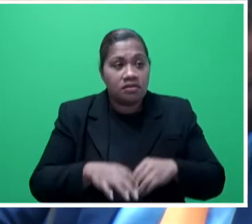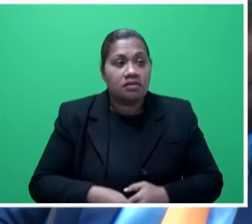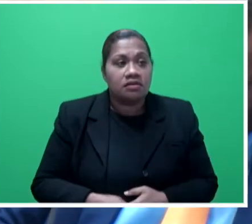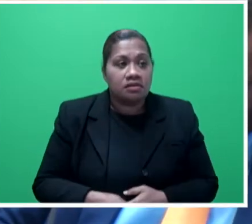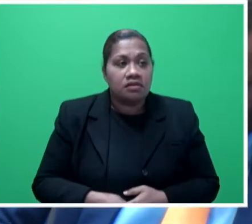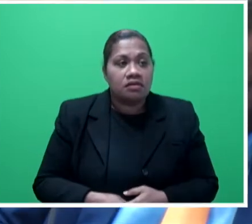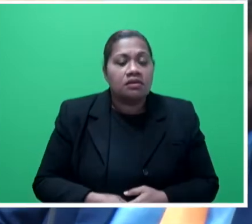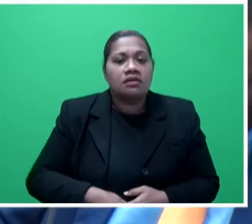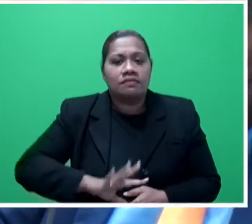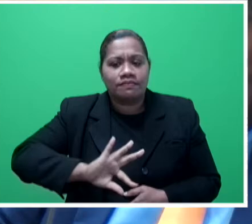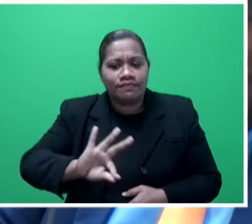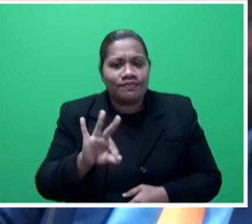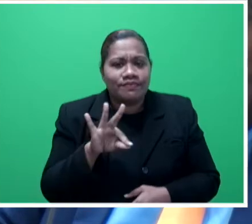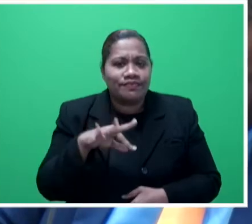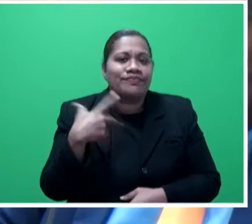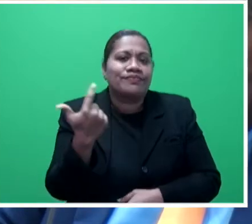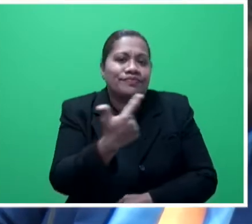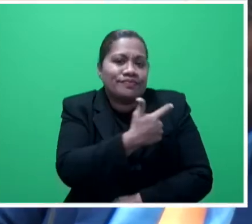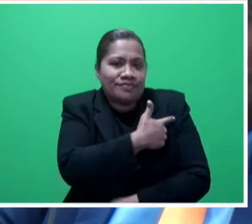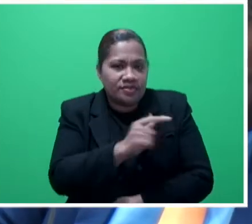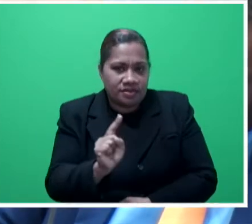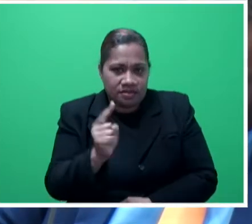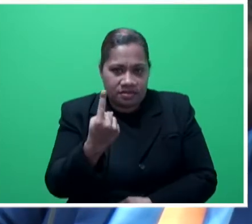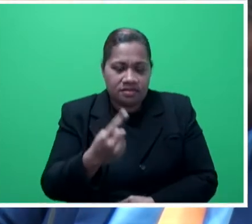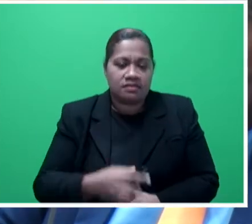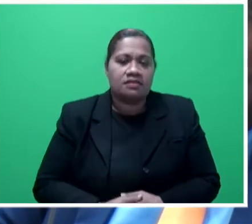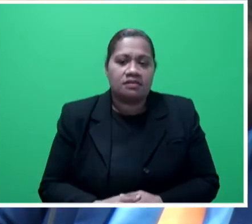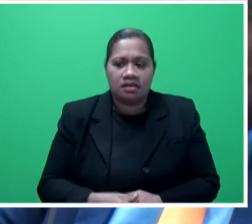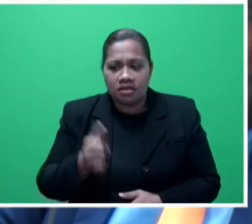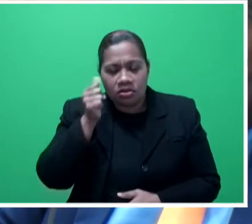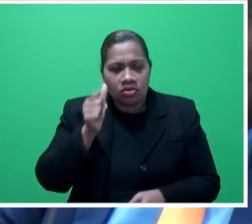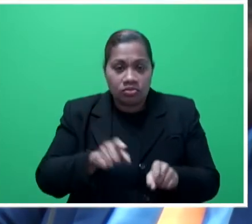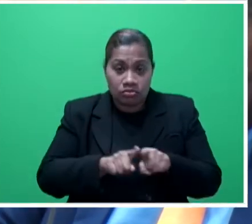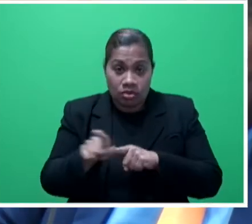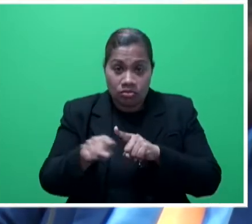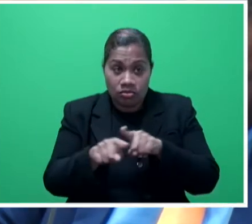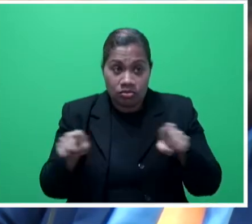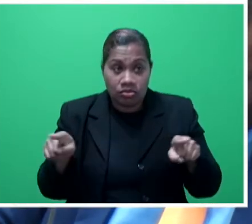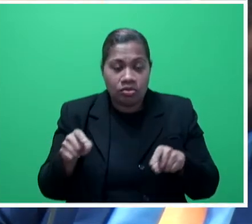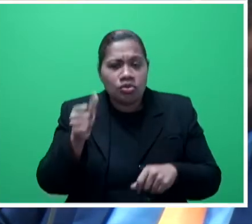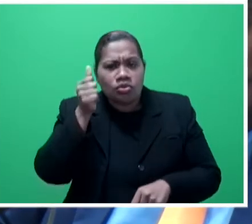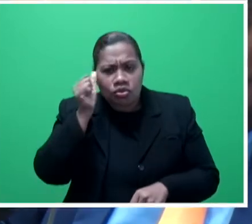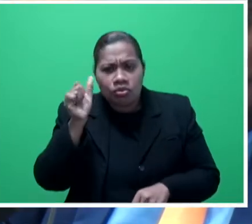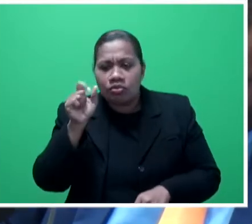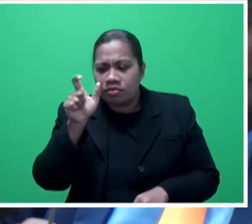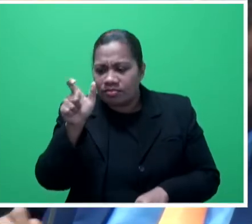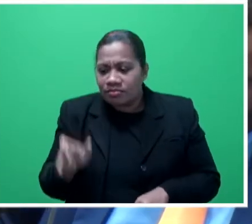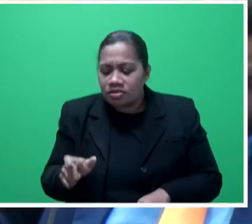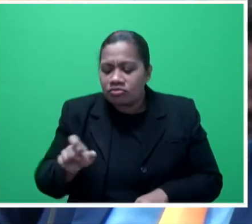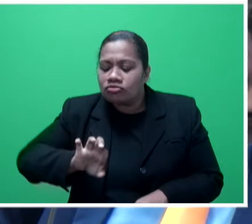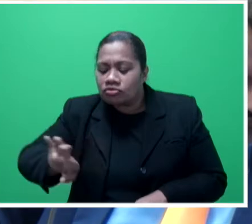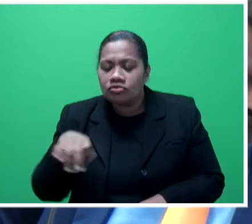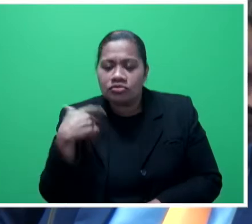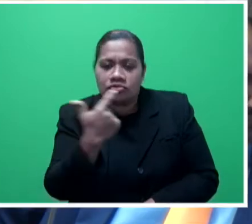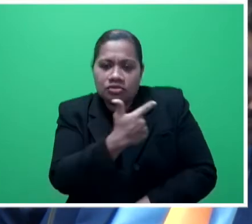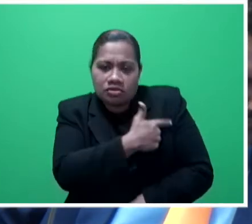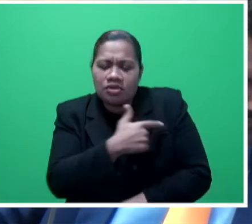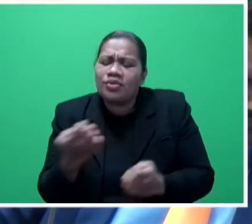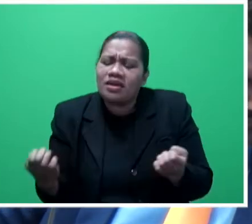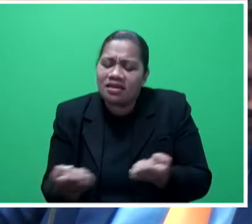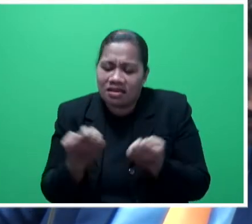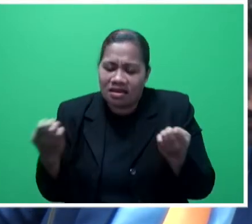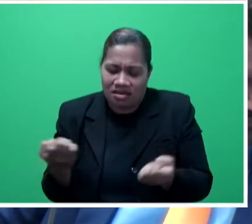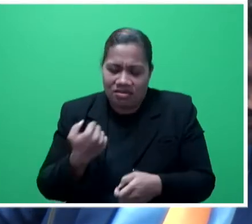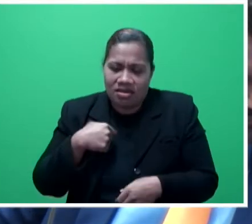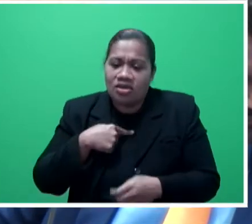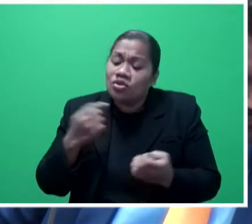dose. And I know that most of us in this house would know somebody who haven't had their first dose, and I encourage all of us to keep on encouraging them to